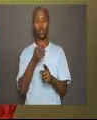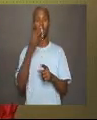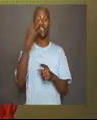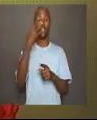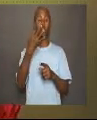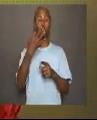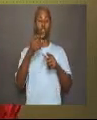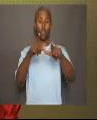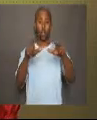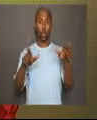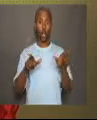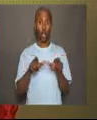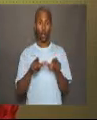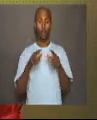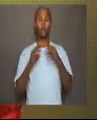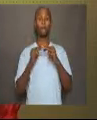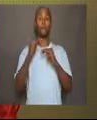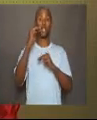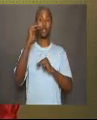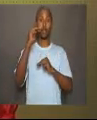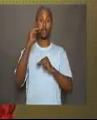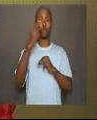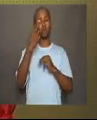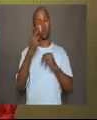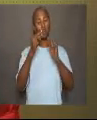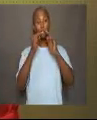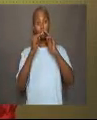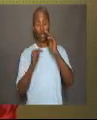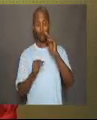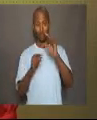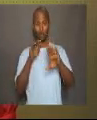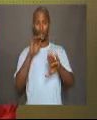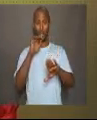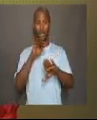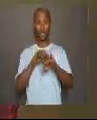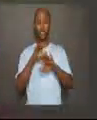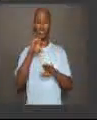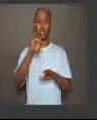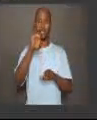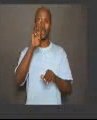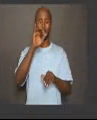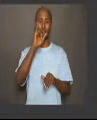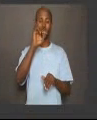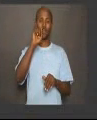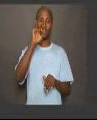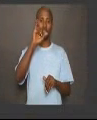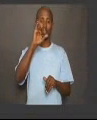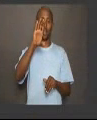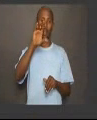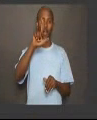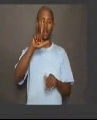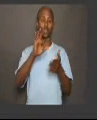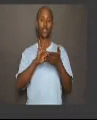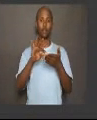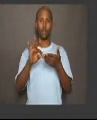local maximum or minimum at a critical number. Let us